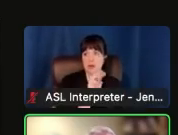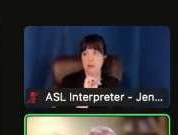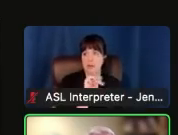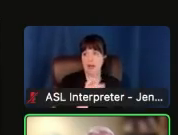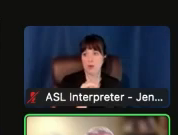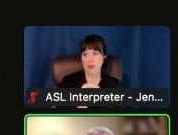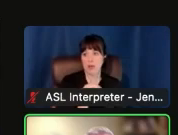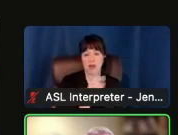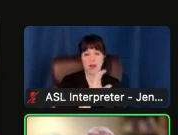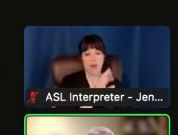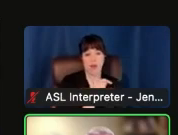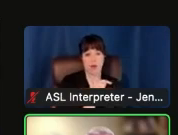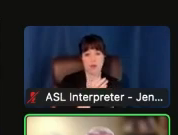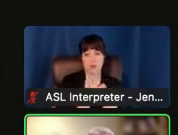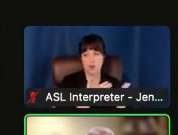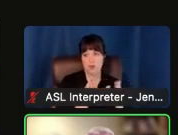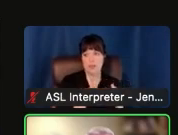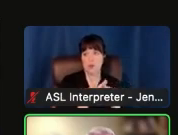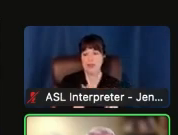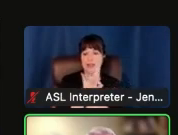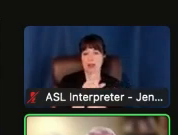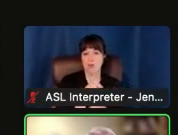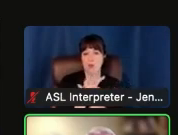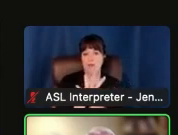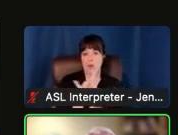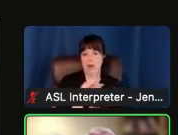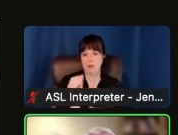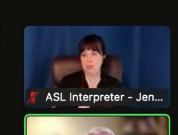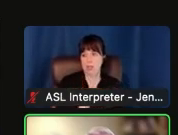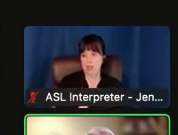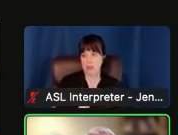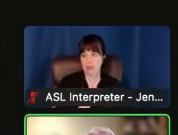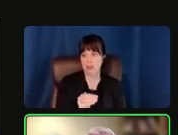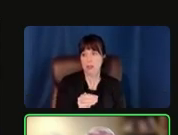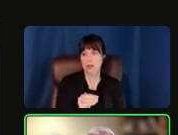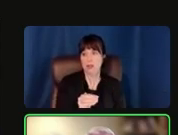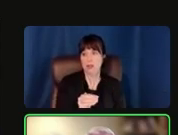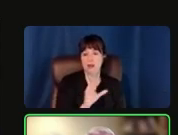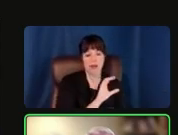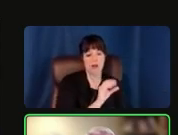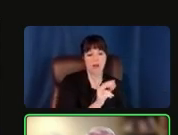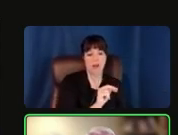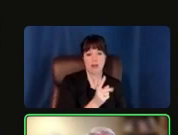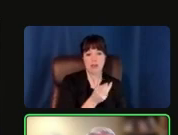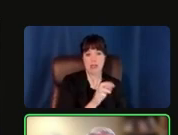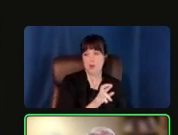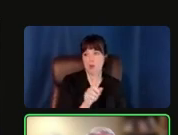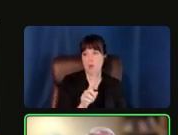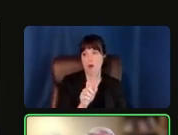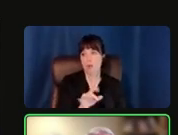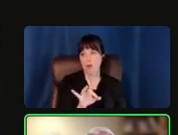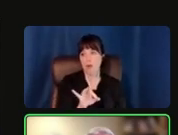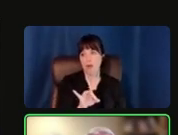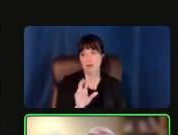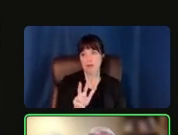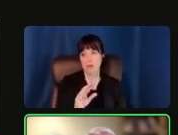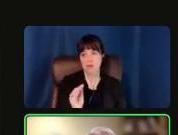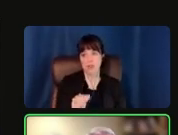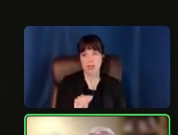cart services would increase 8.48%, container services 1.83%, and Dropbox